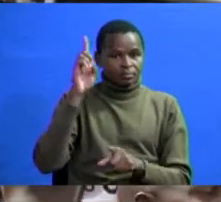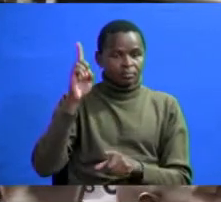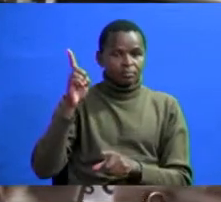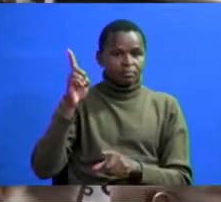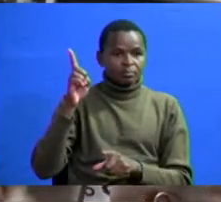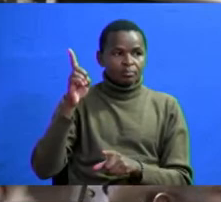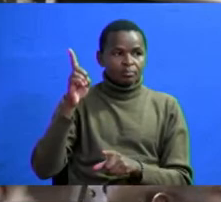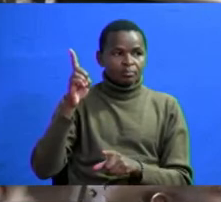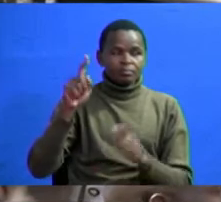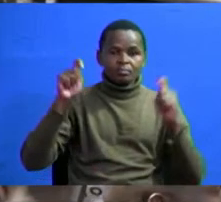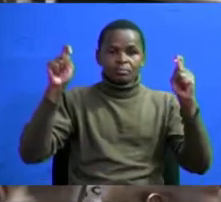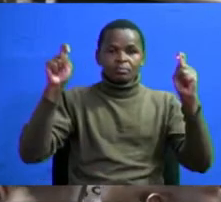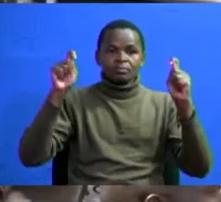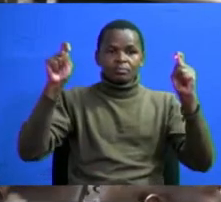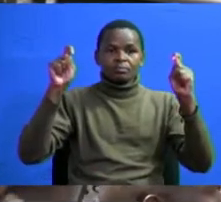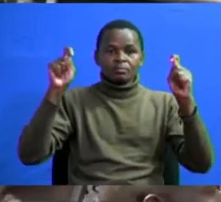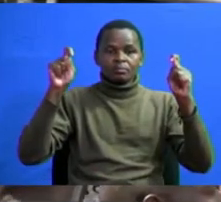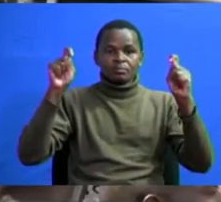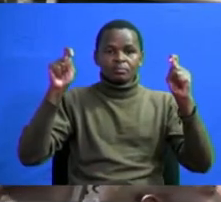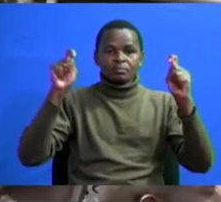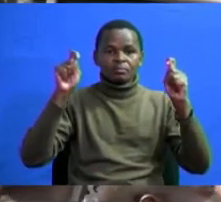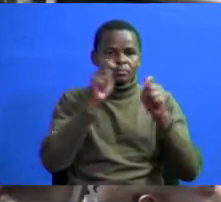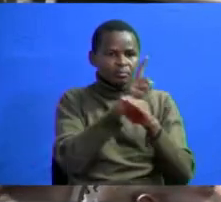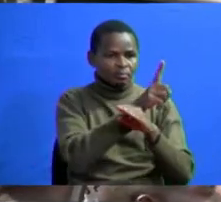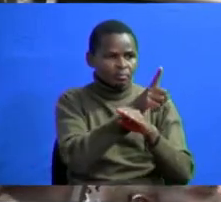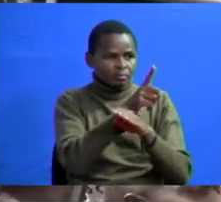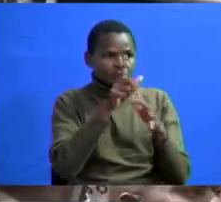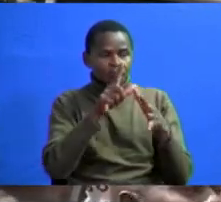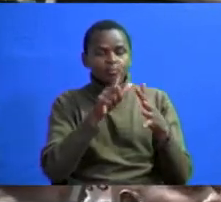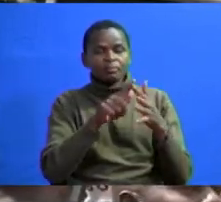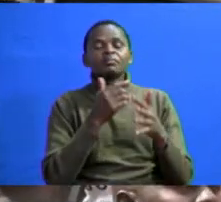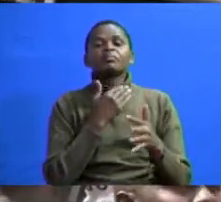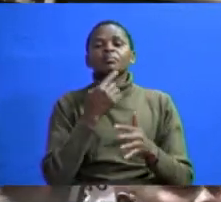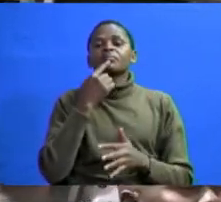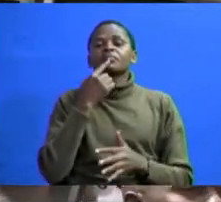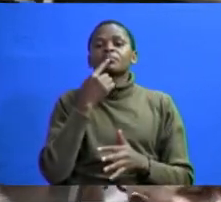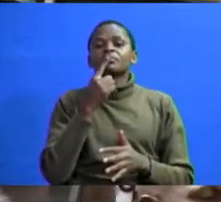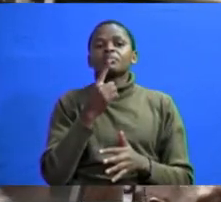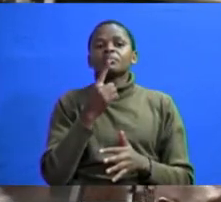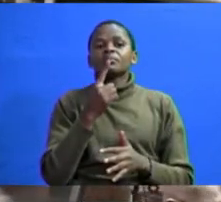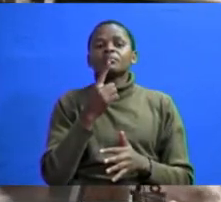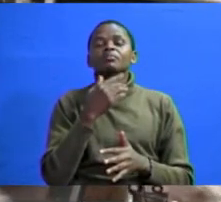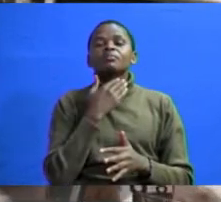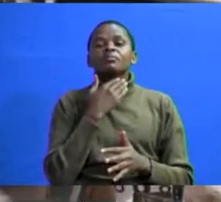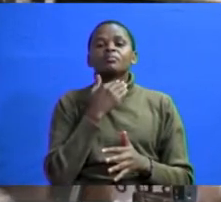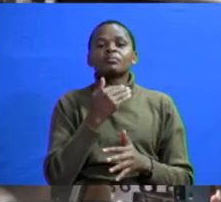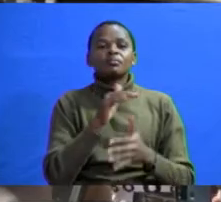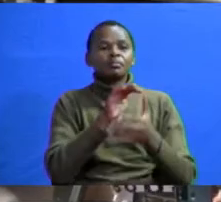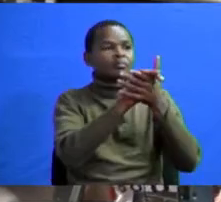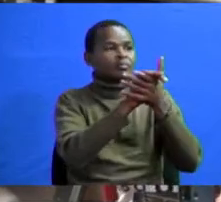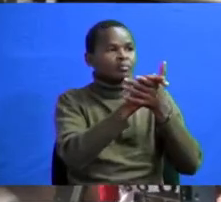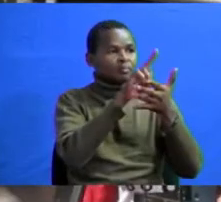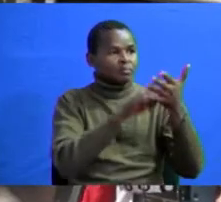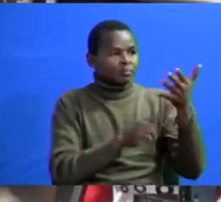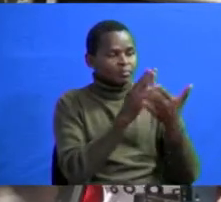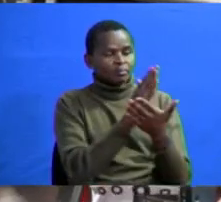ya maandamano ameanza kusugua huyu rais. Ati anasema ati anataka atikue na handshake. Mnaweza